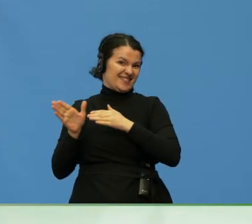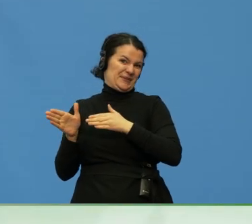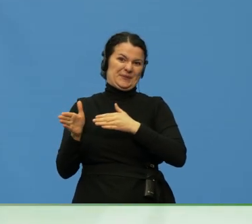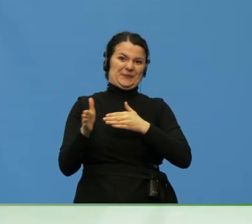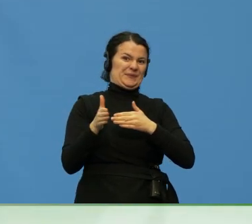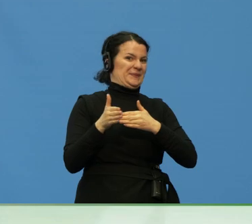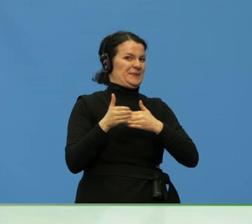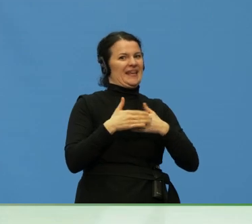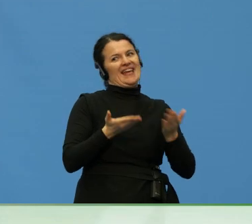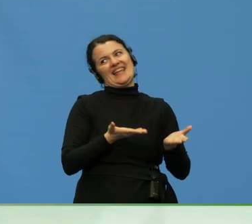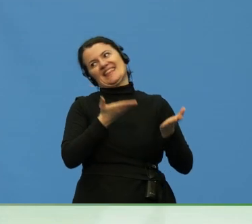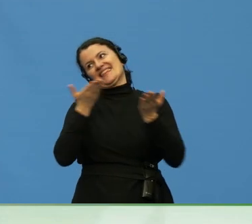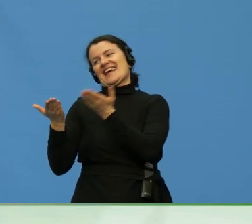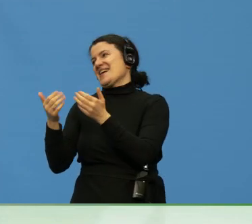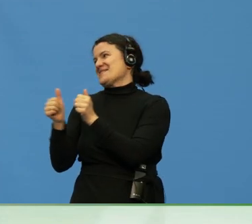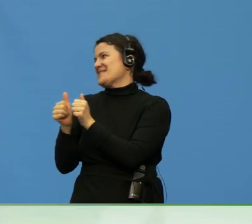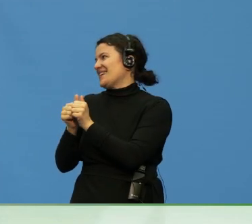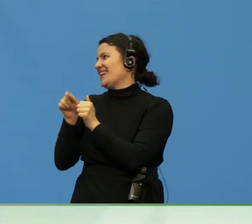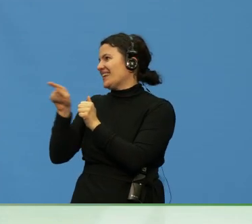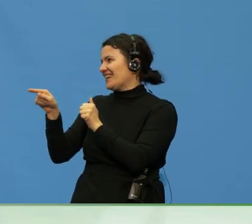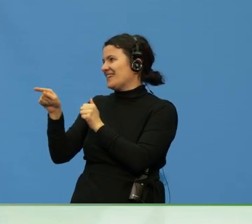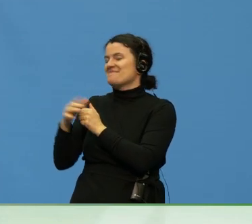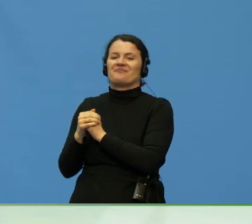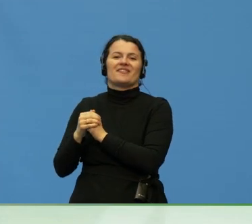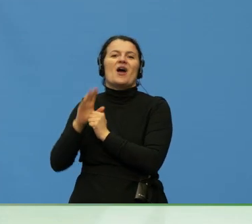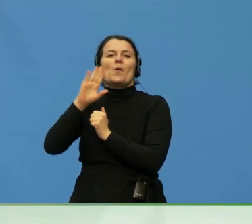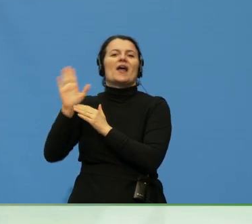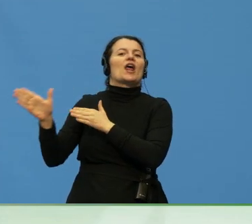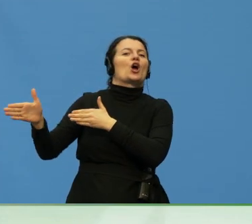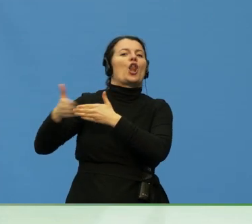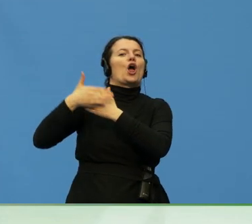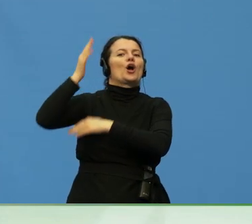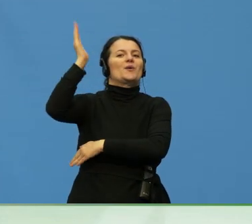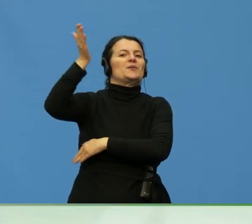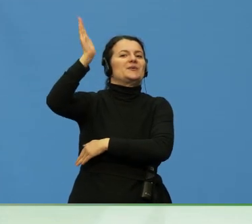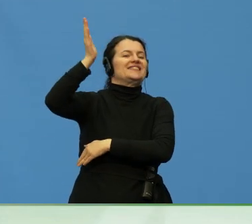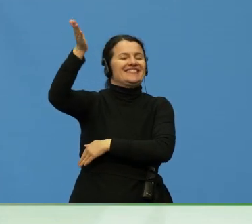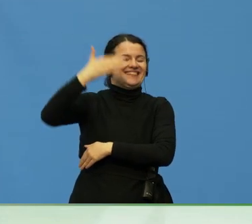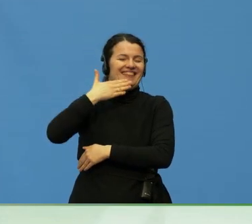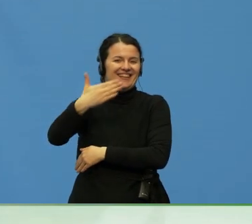to my colleagues who will start now the closing session of the conference. Thank you.